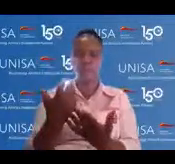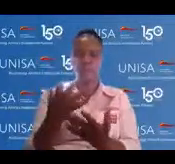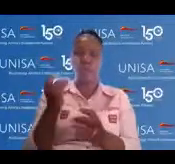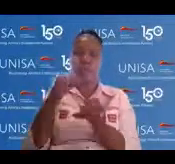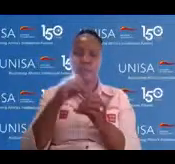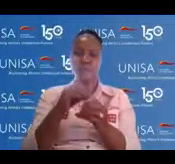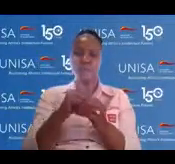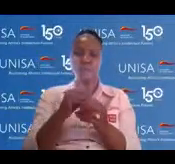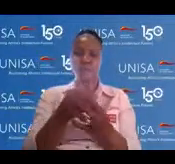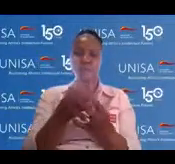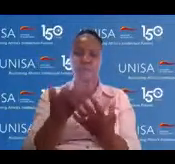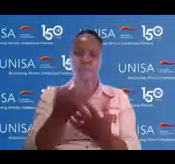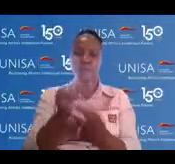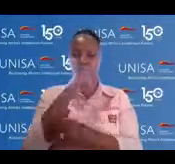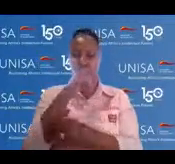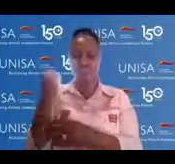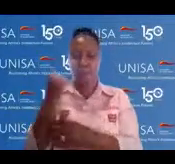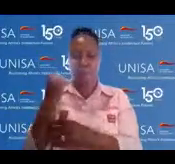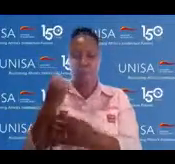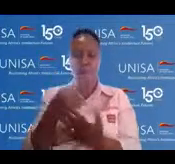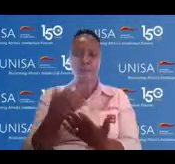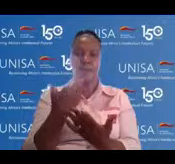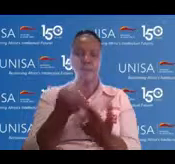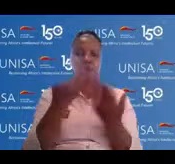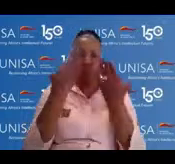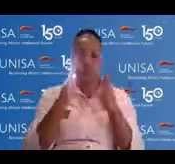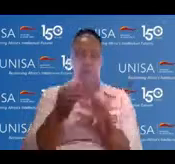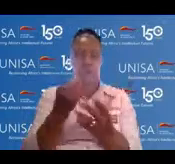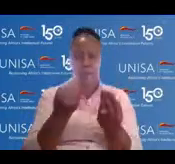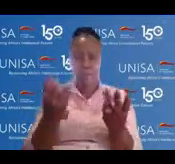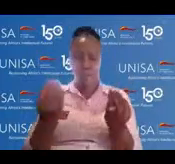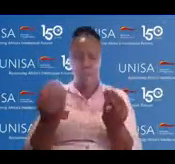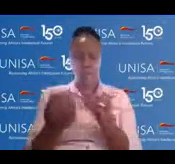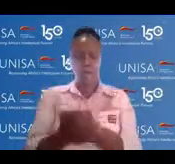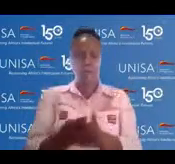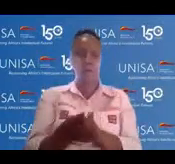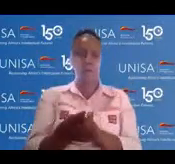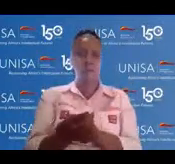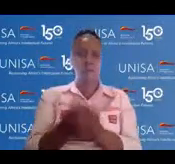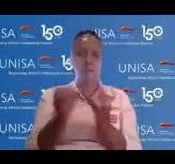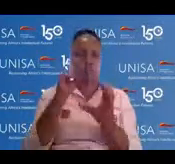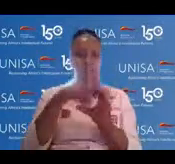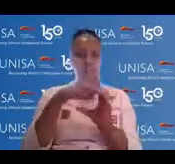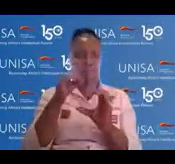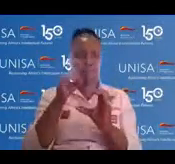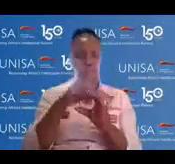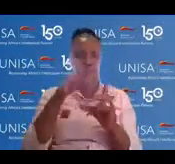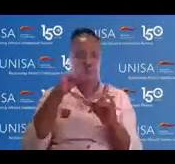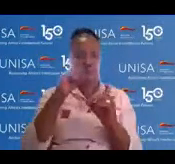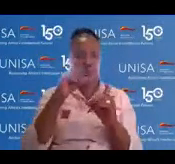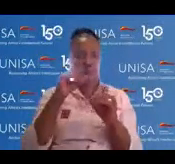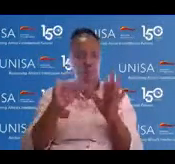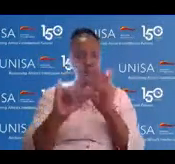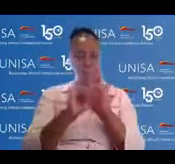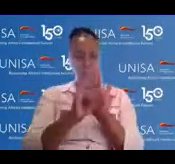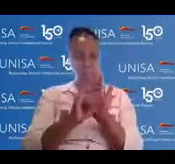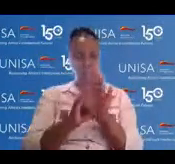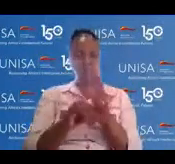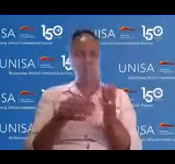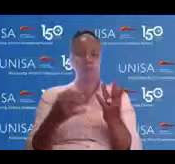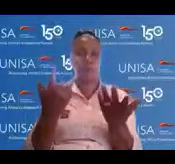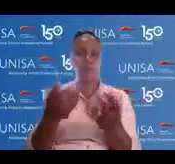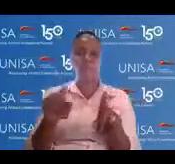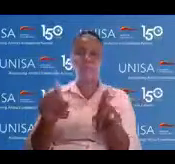You need to type in your student number. You need to capture a photo ID. So remember the same with the Invigilator app, it's